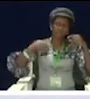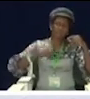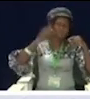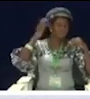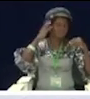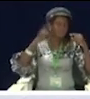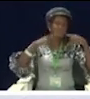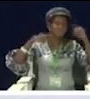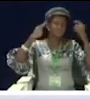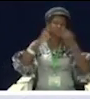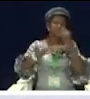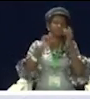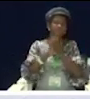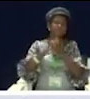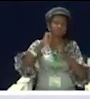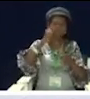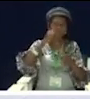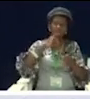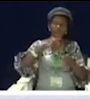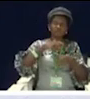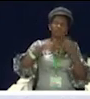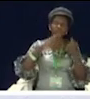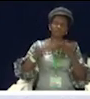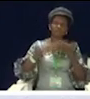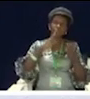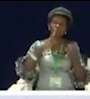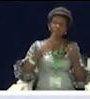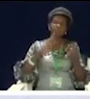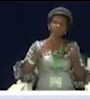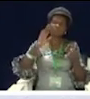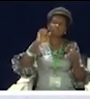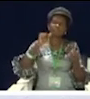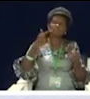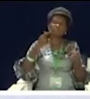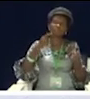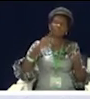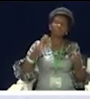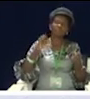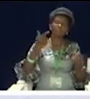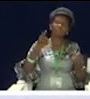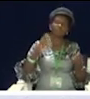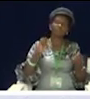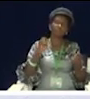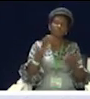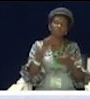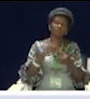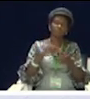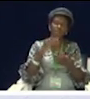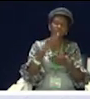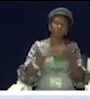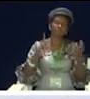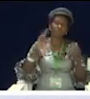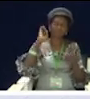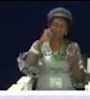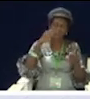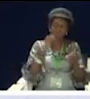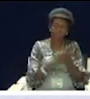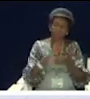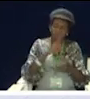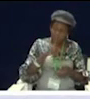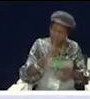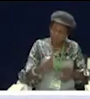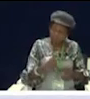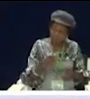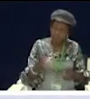that tomorrow is going to be a gege or somewhere." He said, "You are sure?" They told